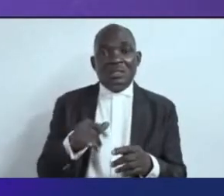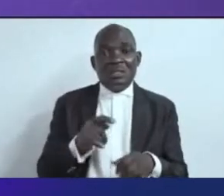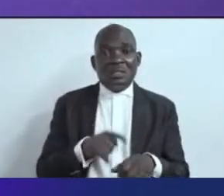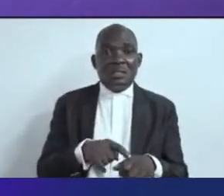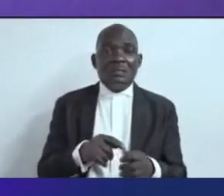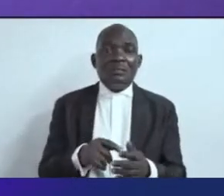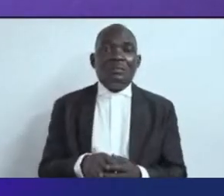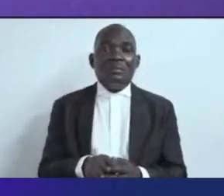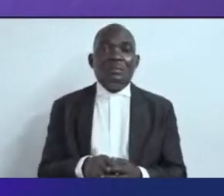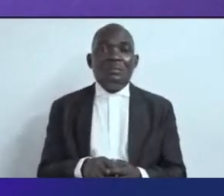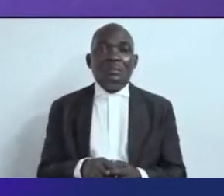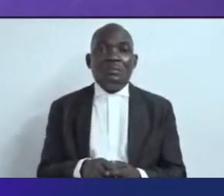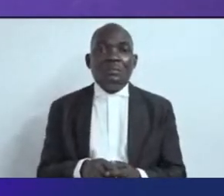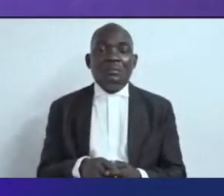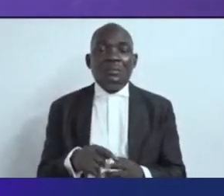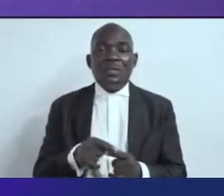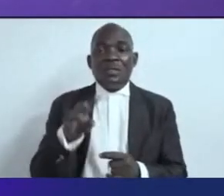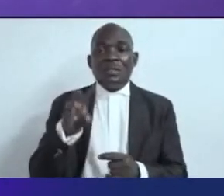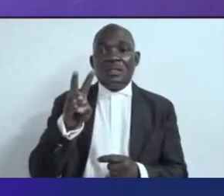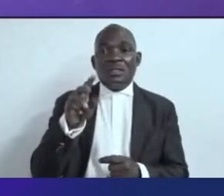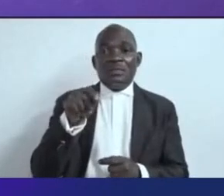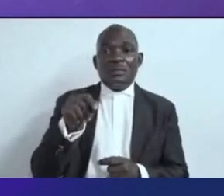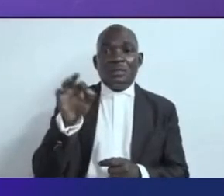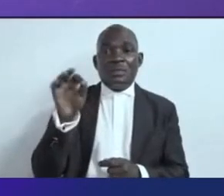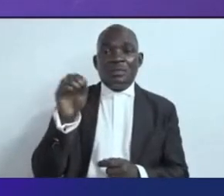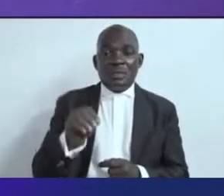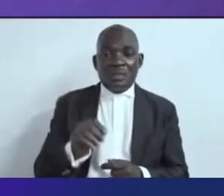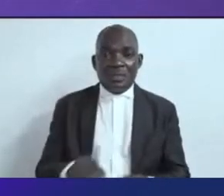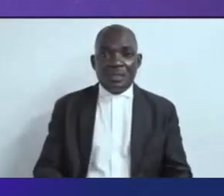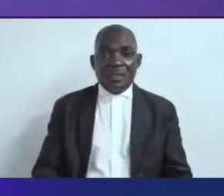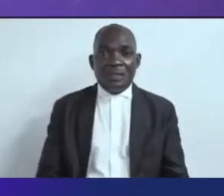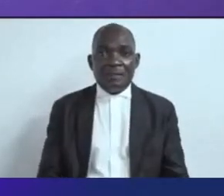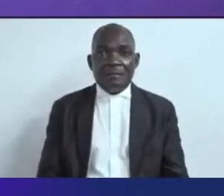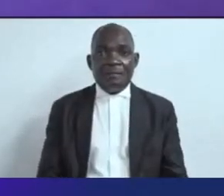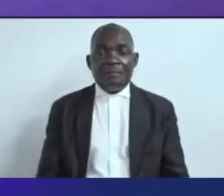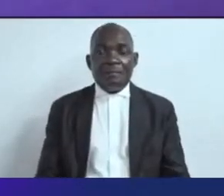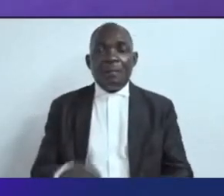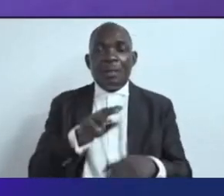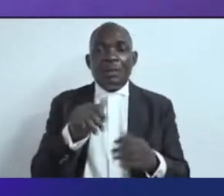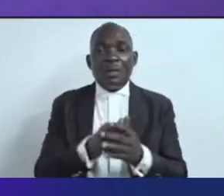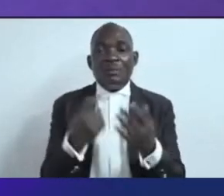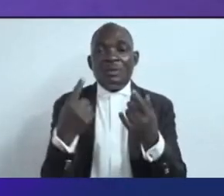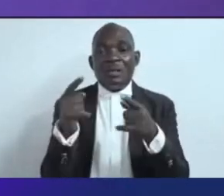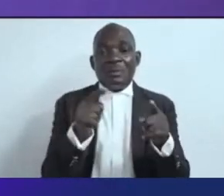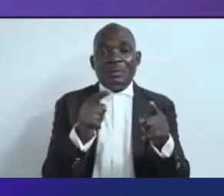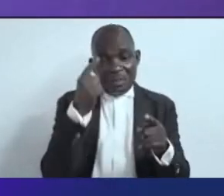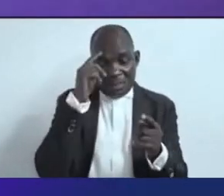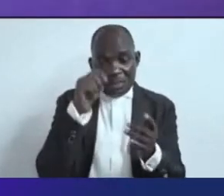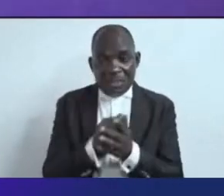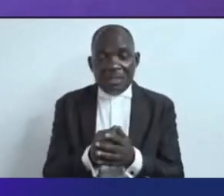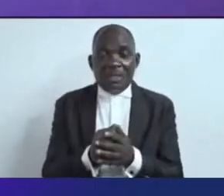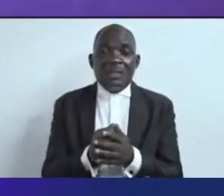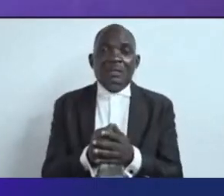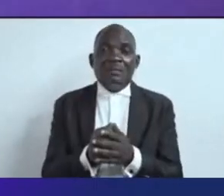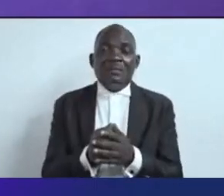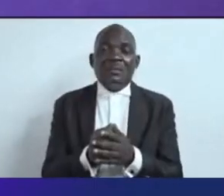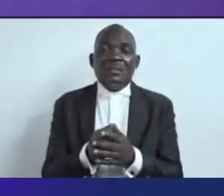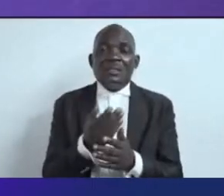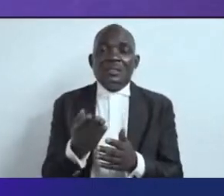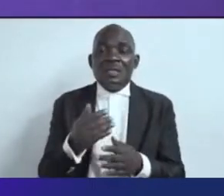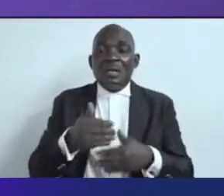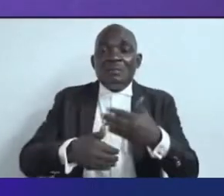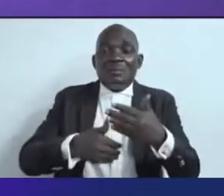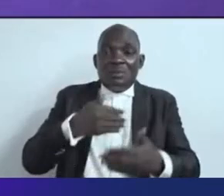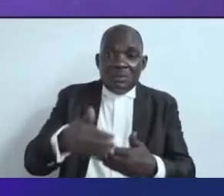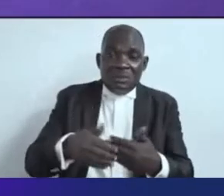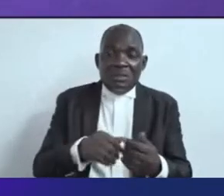comparative period by 6.9 percentage points. These trends suggest that the disinflation process